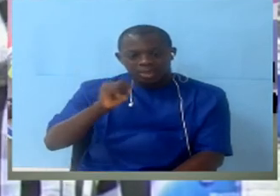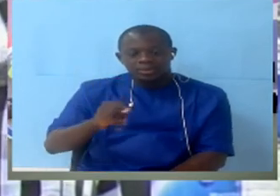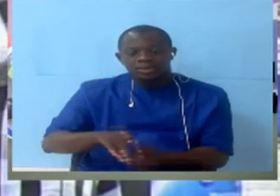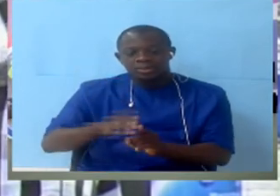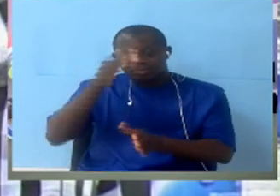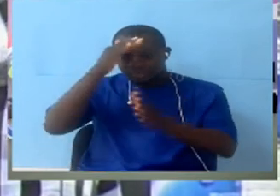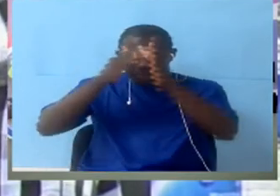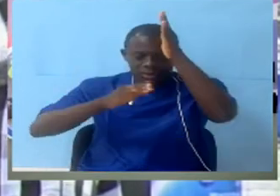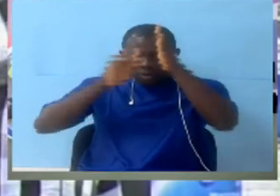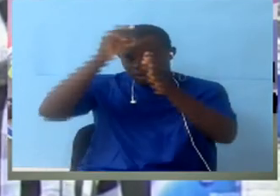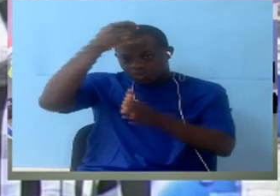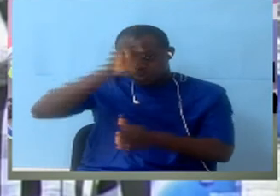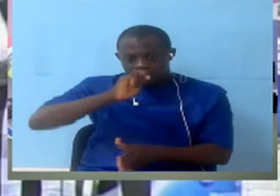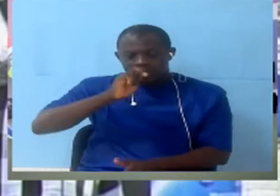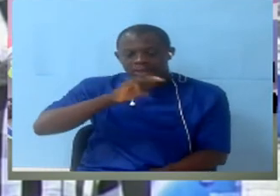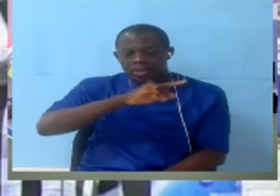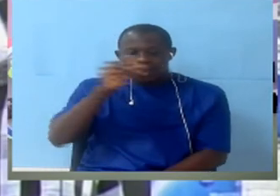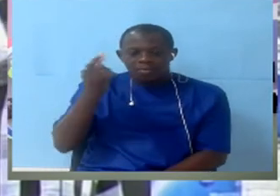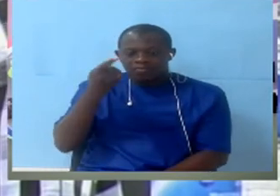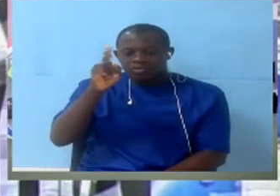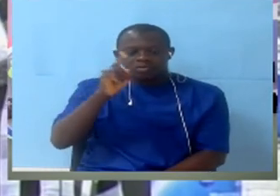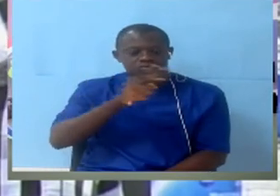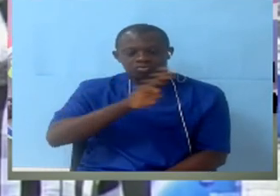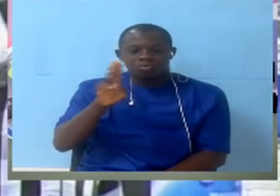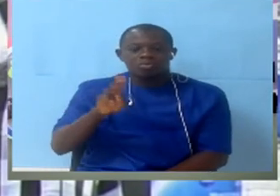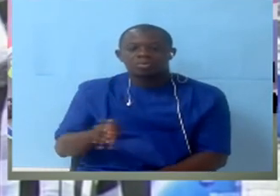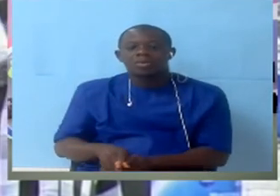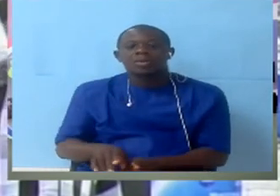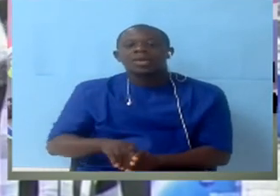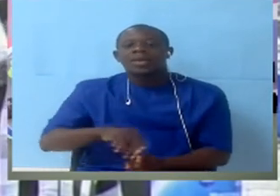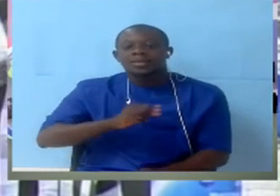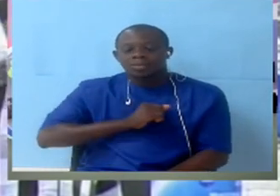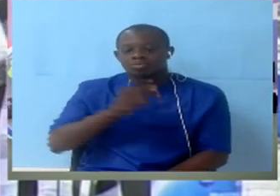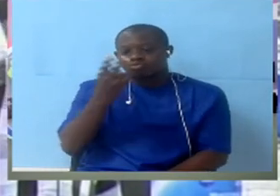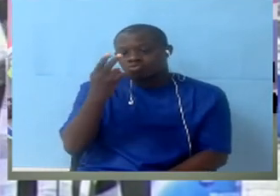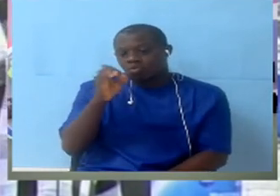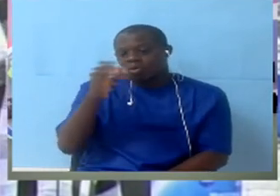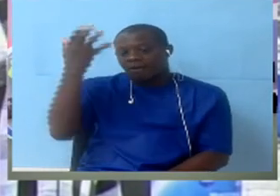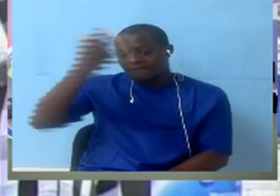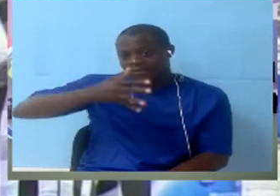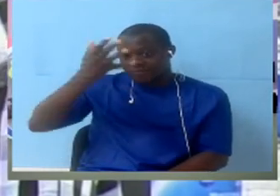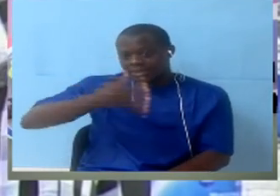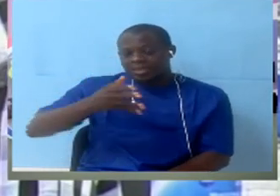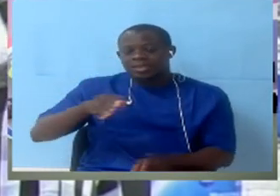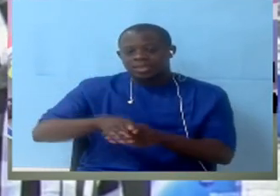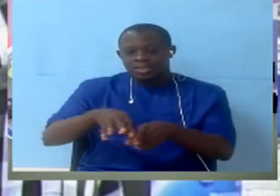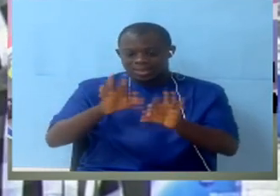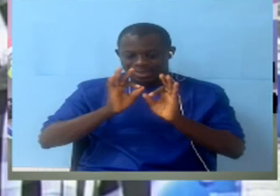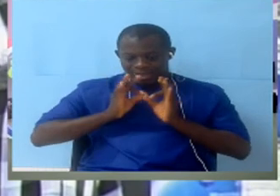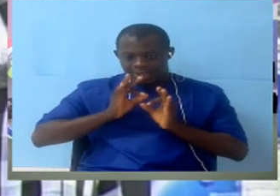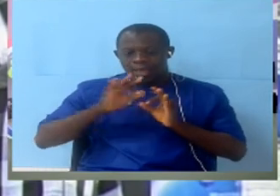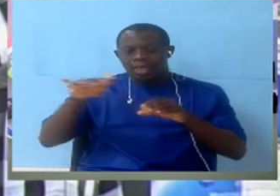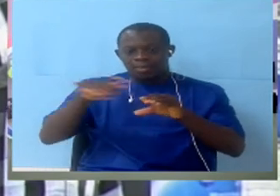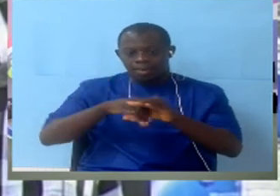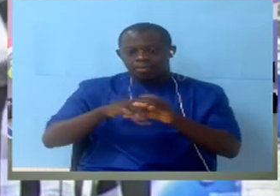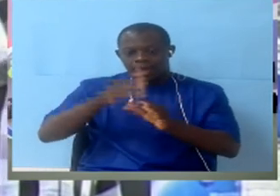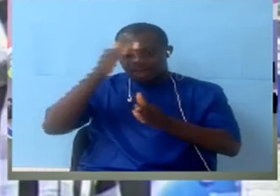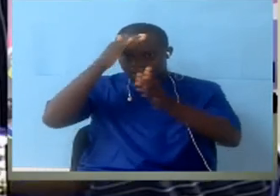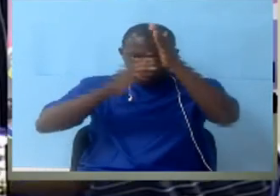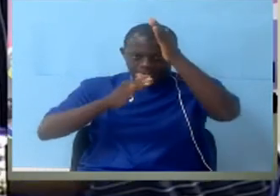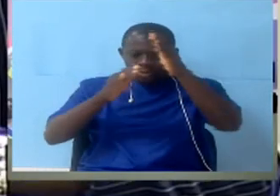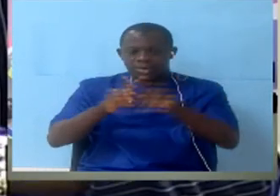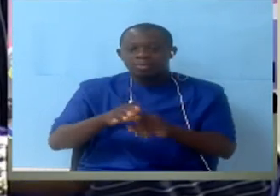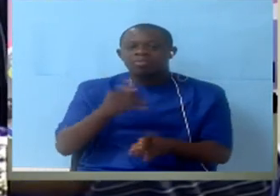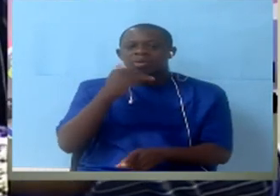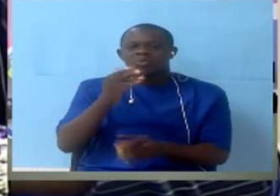police, then I cannot get his first name. He's 25th intake. He was in among the 25th intake. Yeah. Why